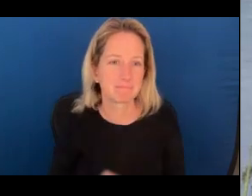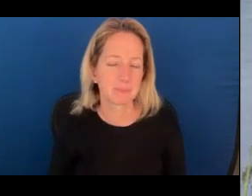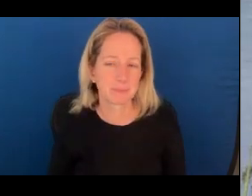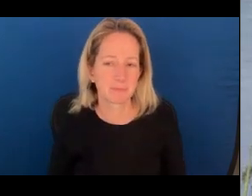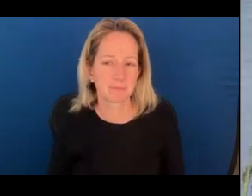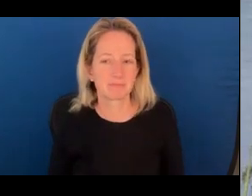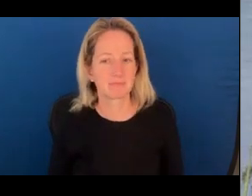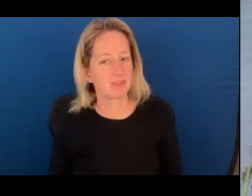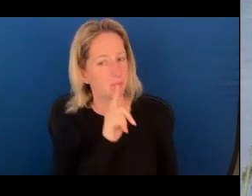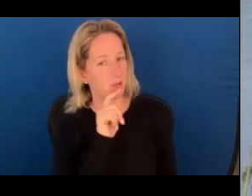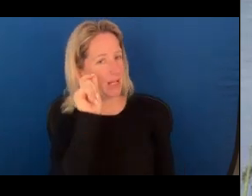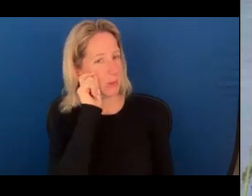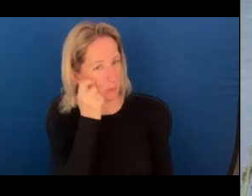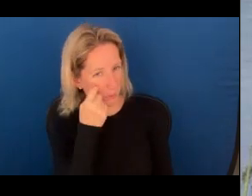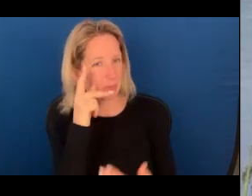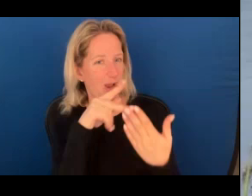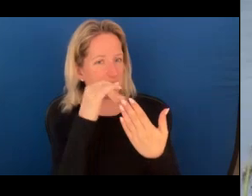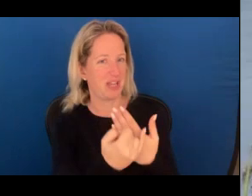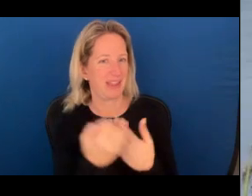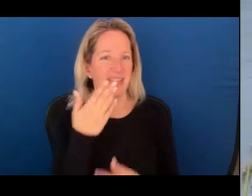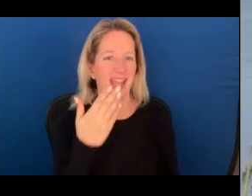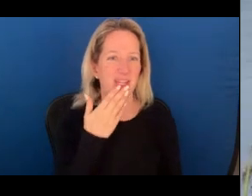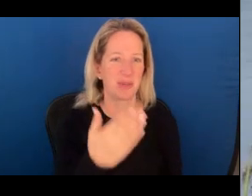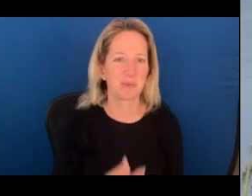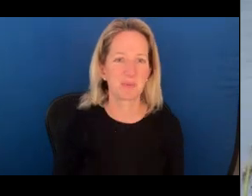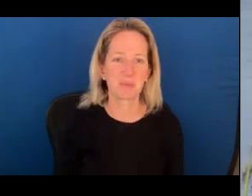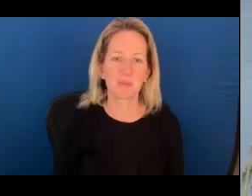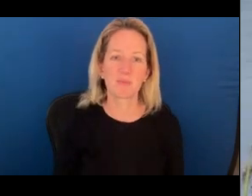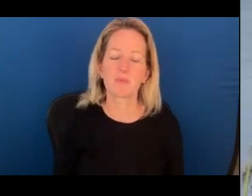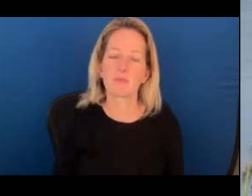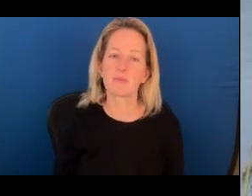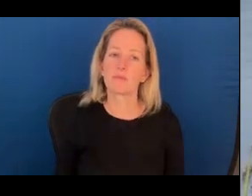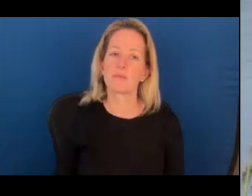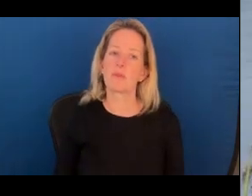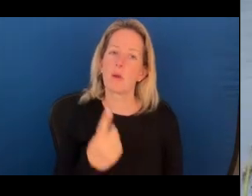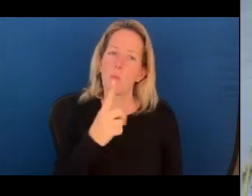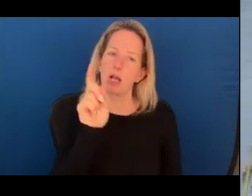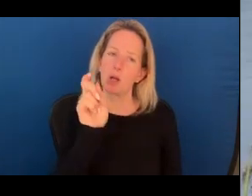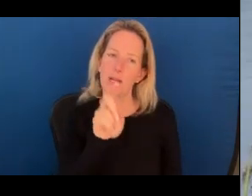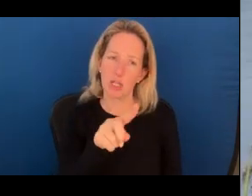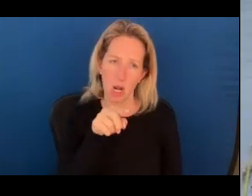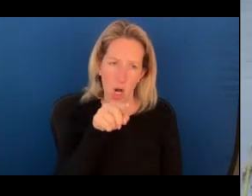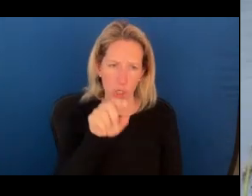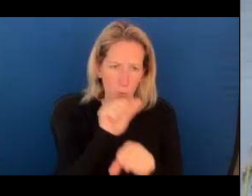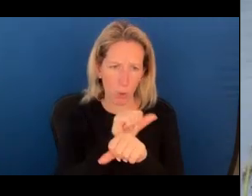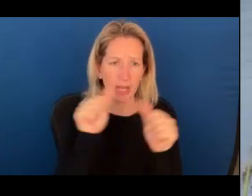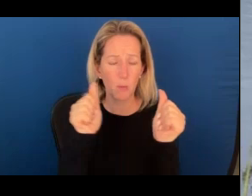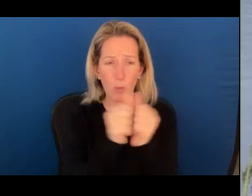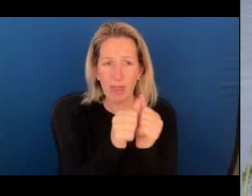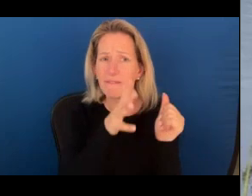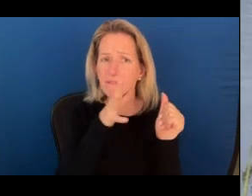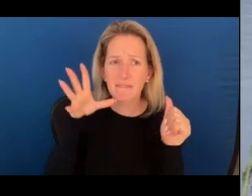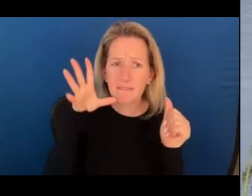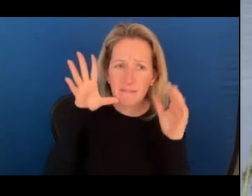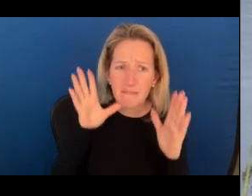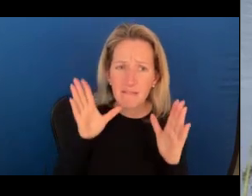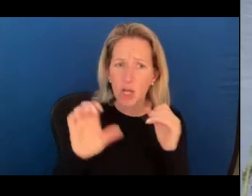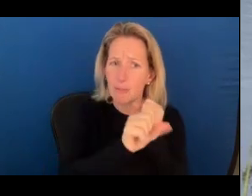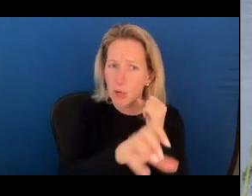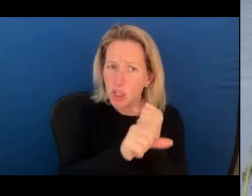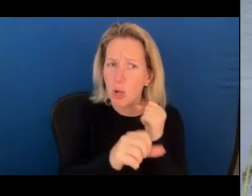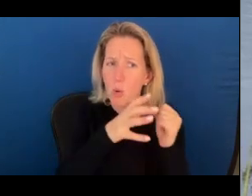Yeah. Really cool project. Thank you. Yes. A question, are you working with commercial oyster growers with the reef bags or